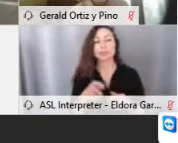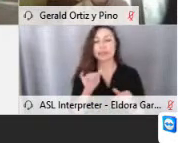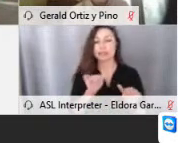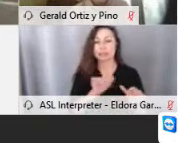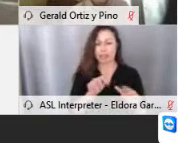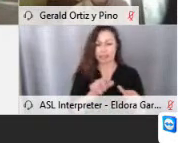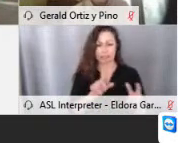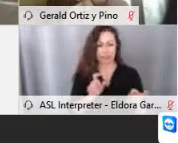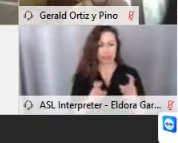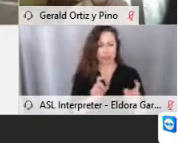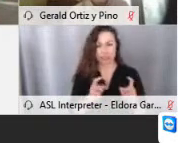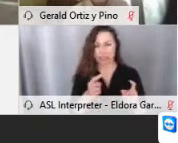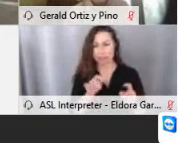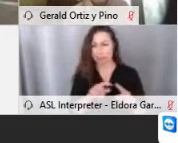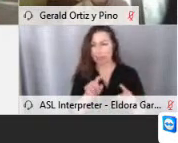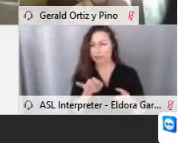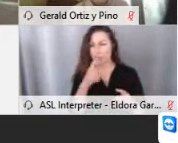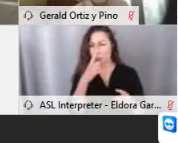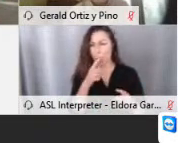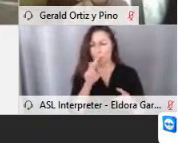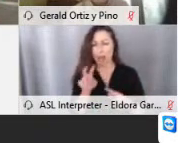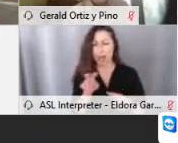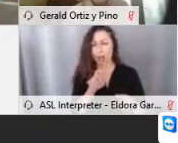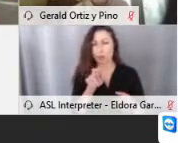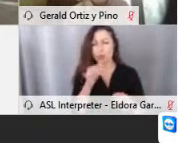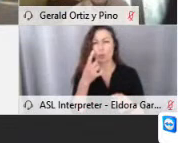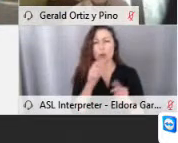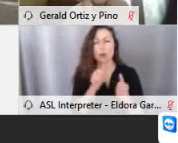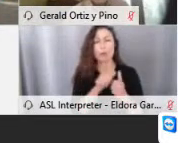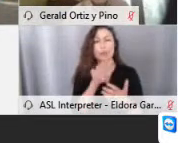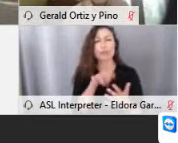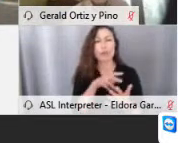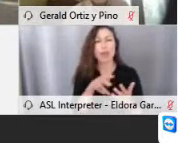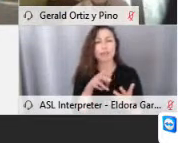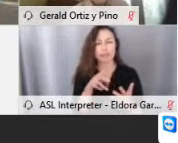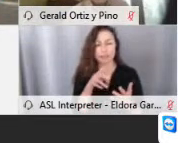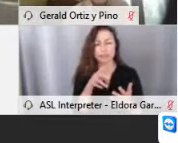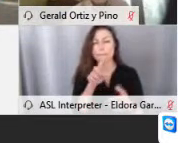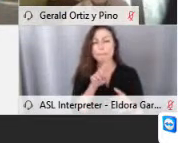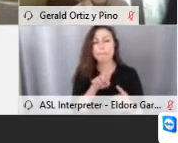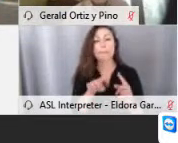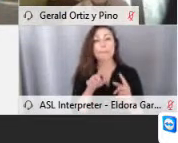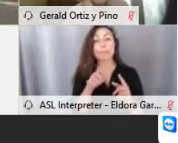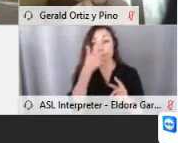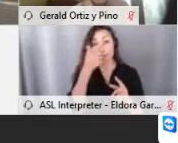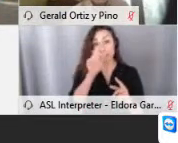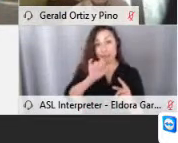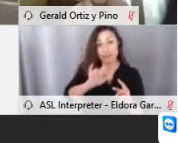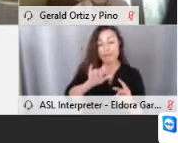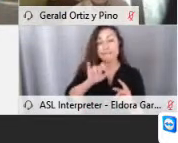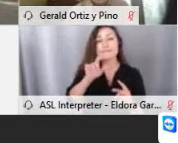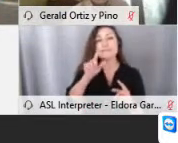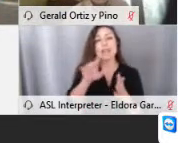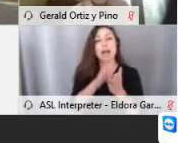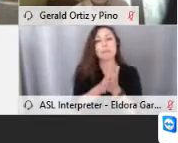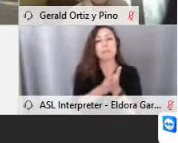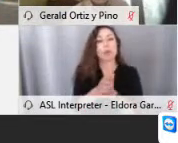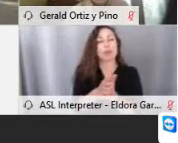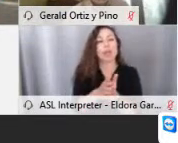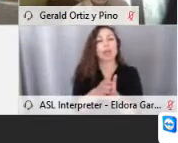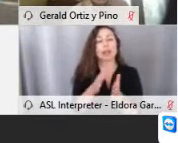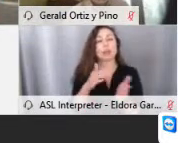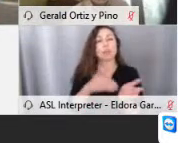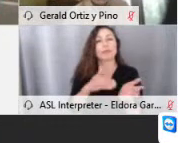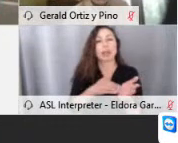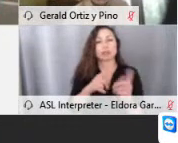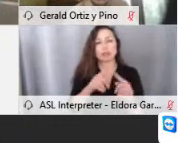Nicole, but if you could go to the slide with the graph, you can see that we had and as a result of that, it motivated providers to do